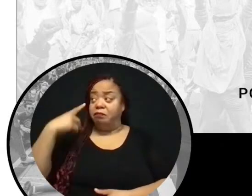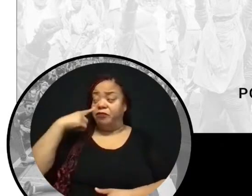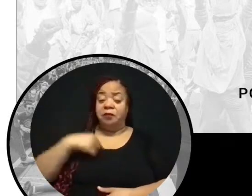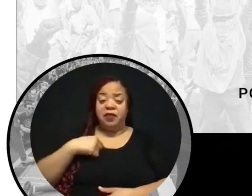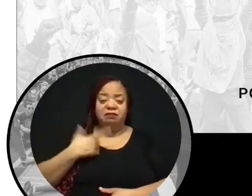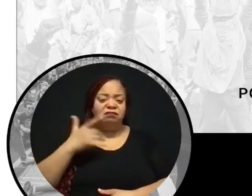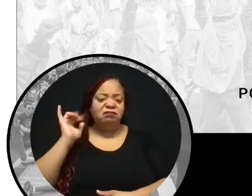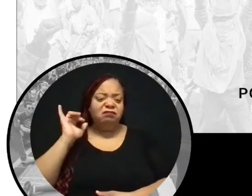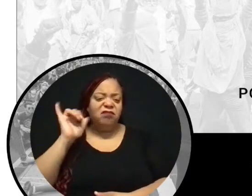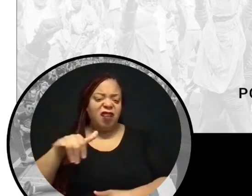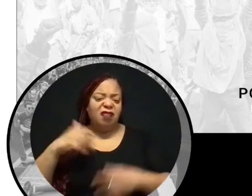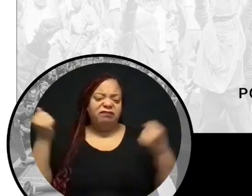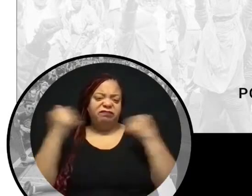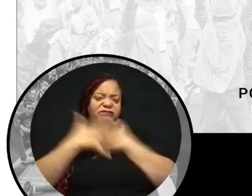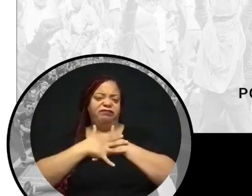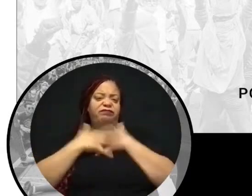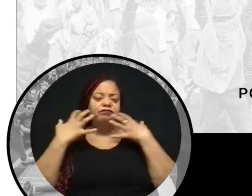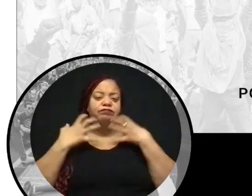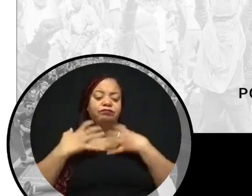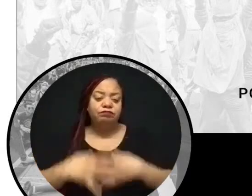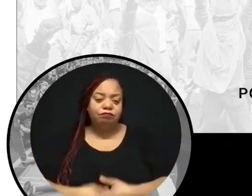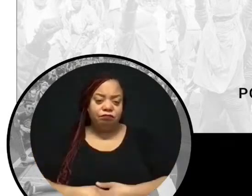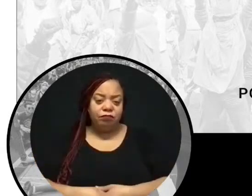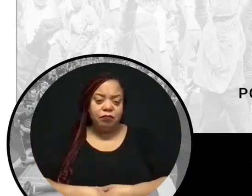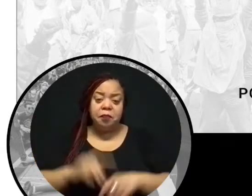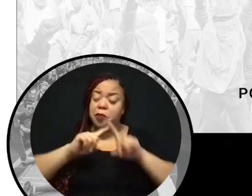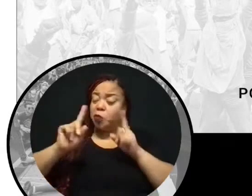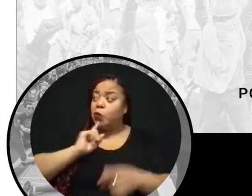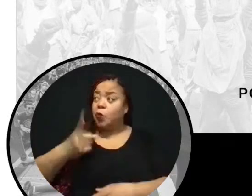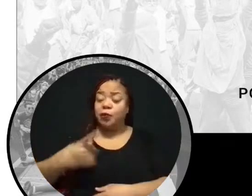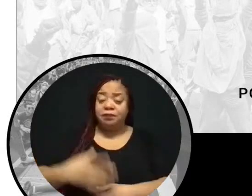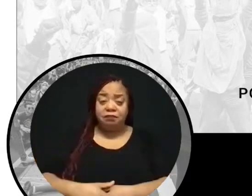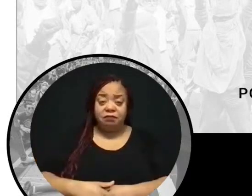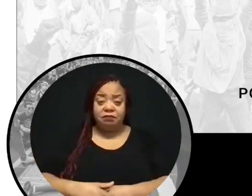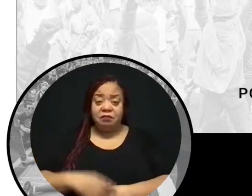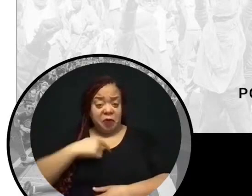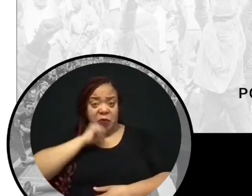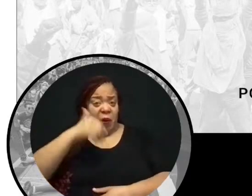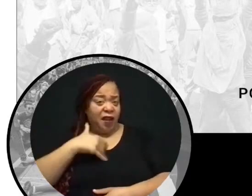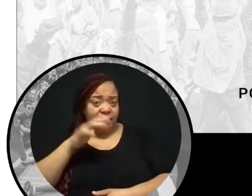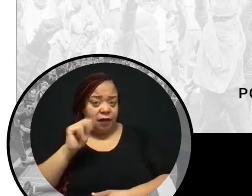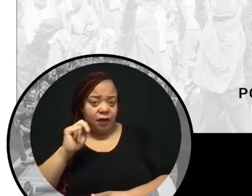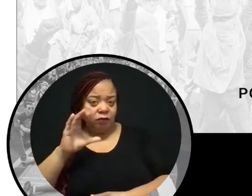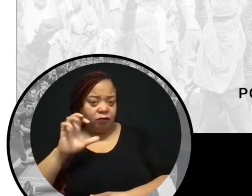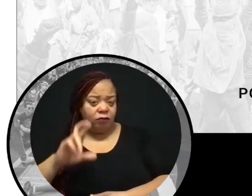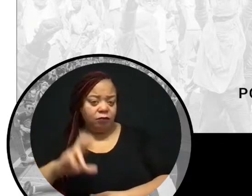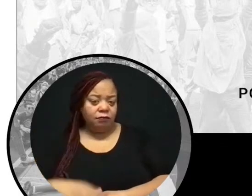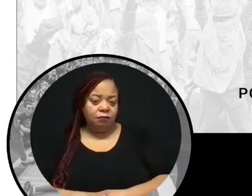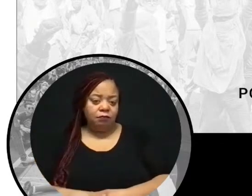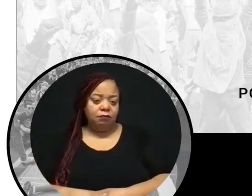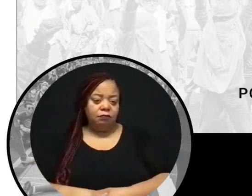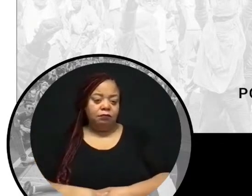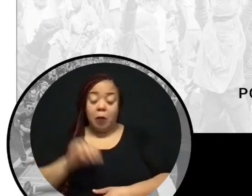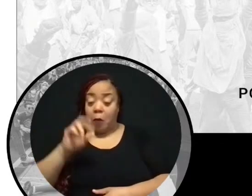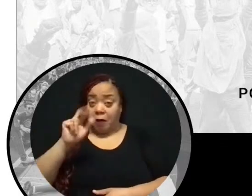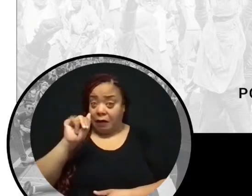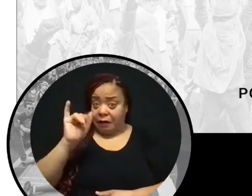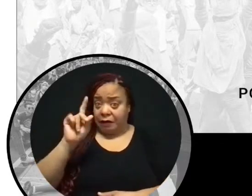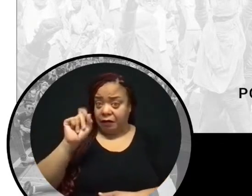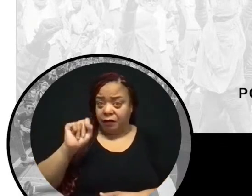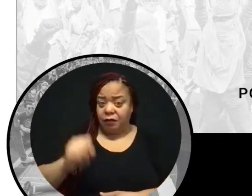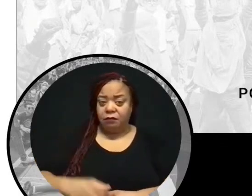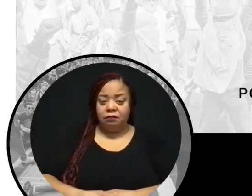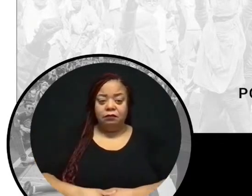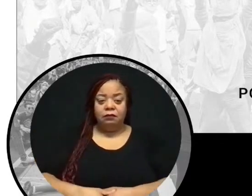have cancer or AIDS or any life-threatening condition that I'm aware of, but I do know that one day I'll breathe